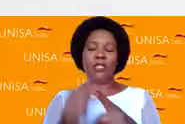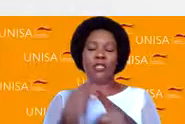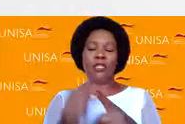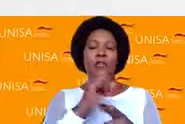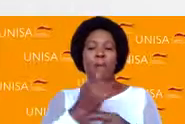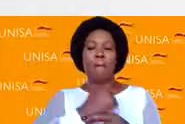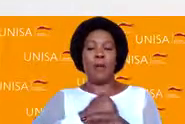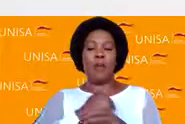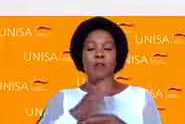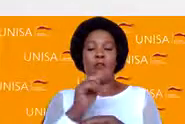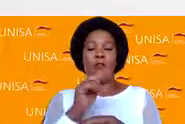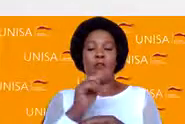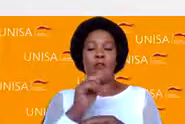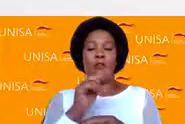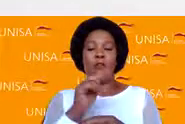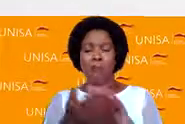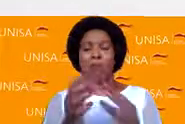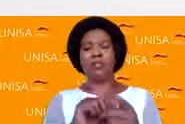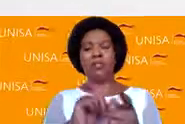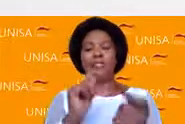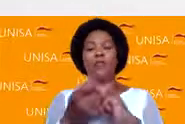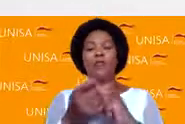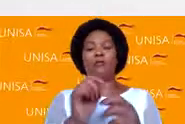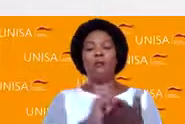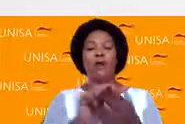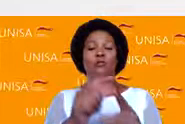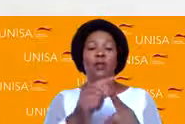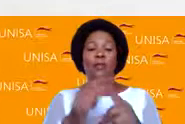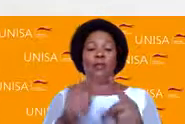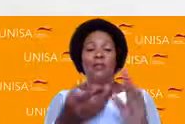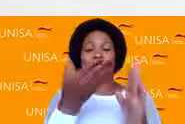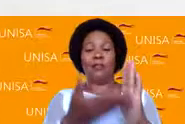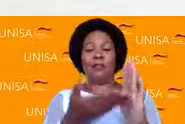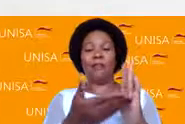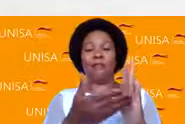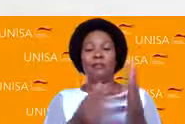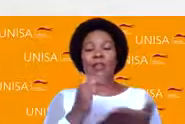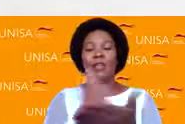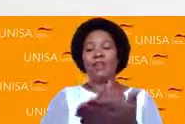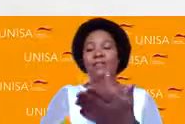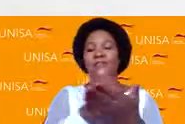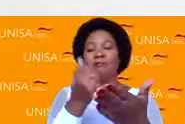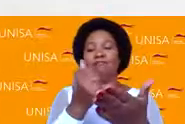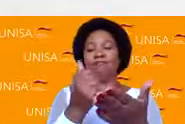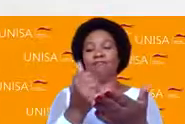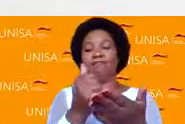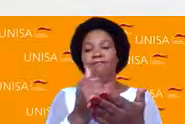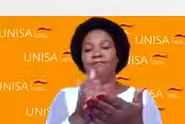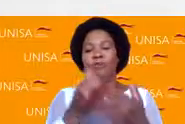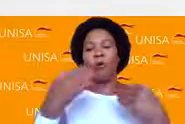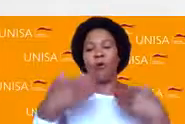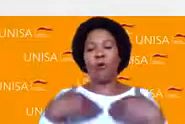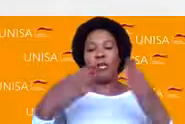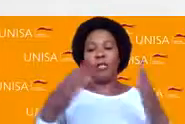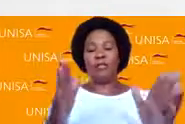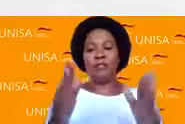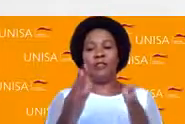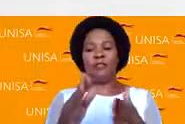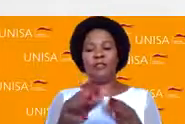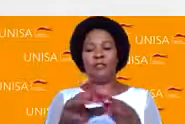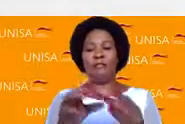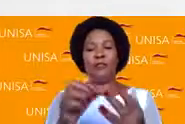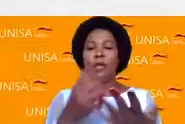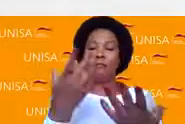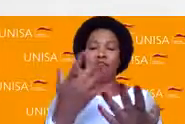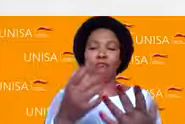myUnisa, you can go change your password there. During registration process openings, you can go and edit your